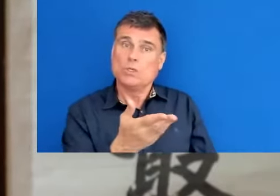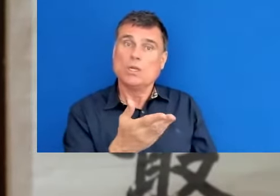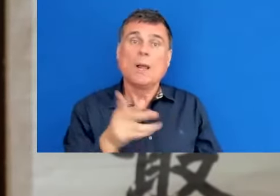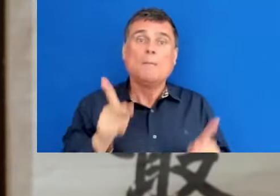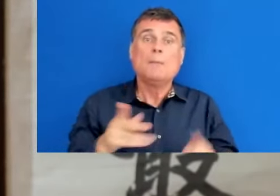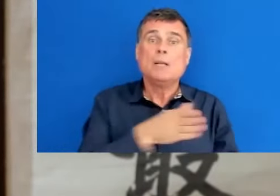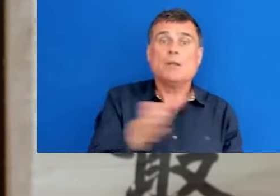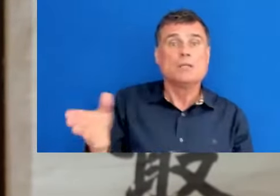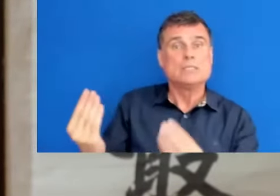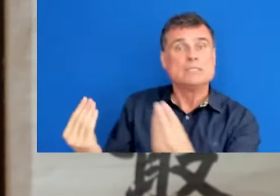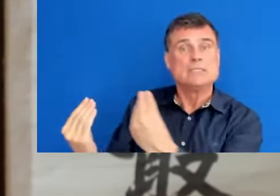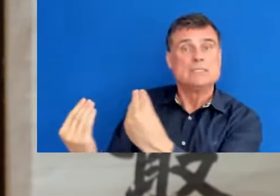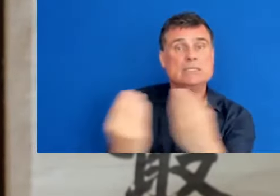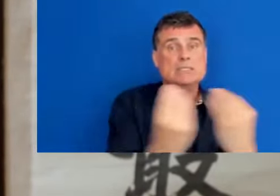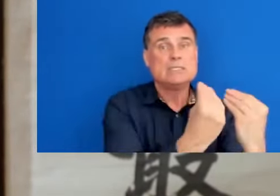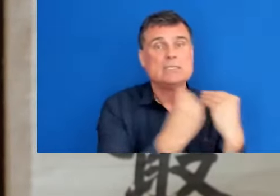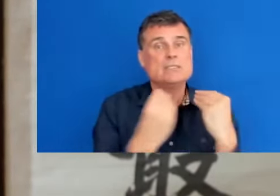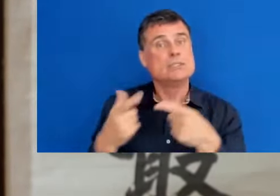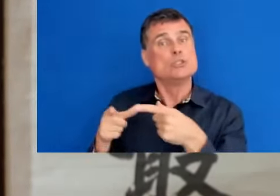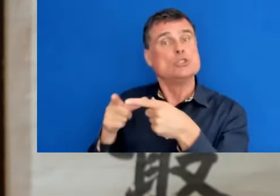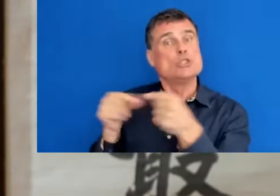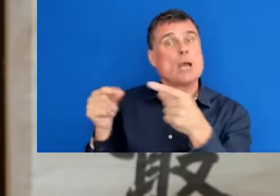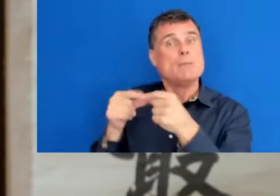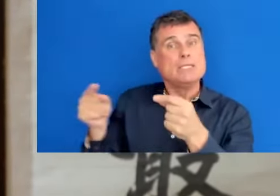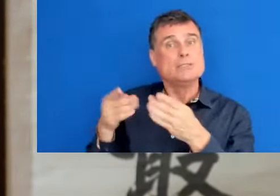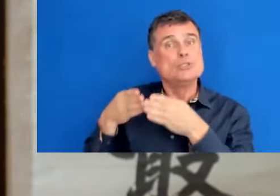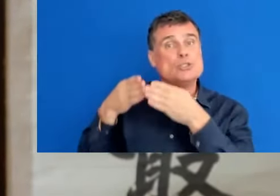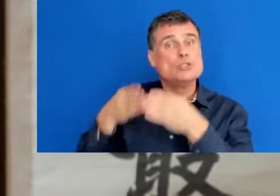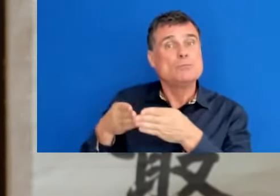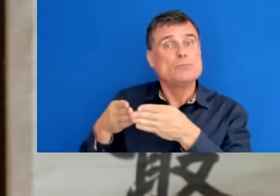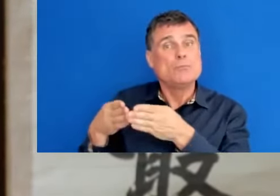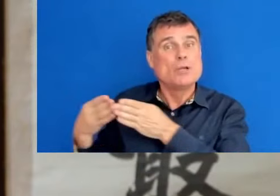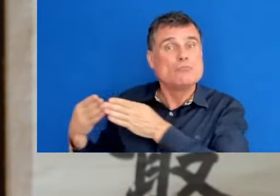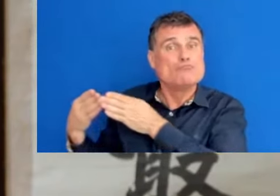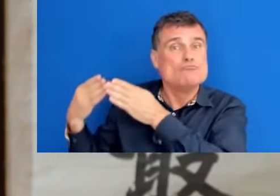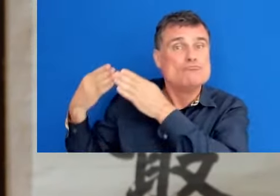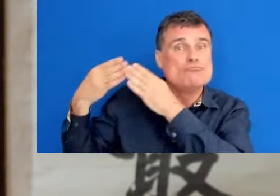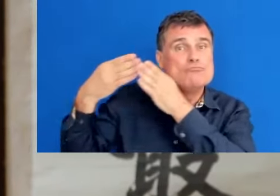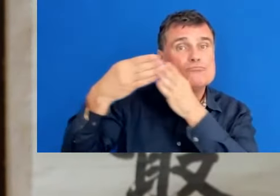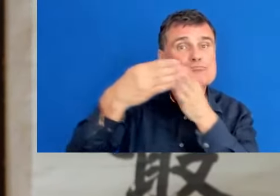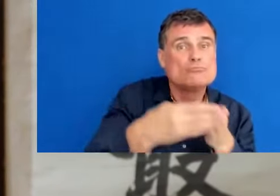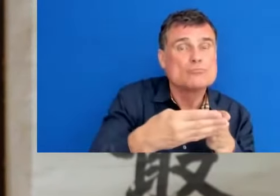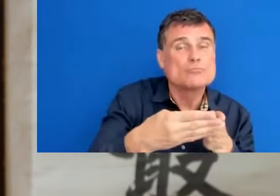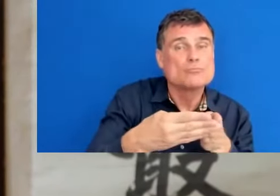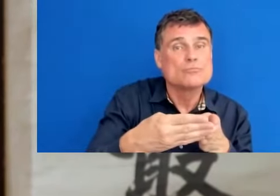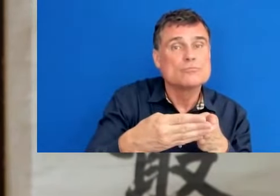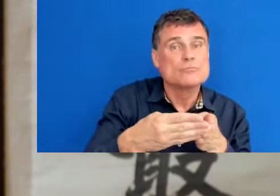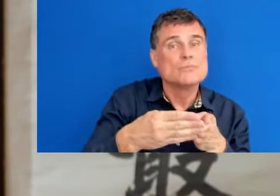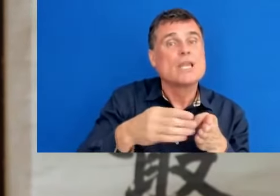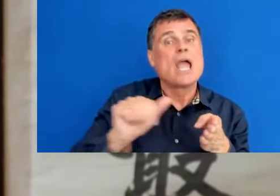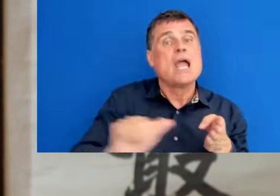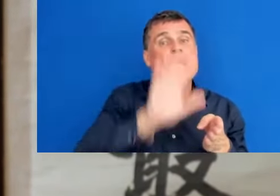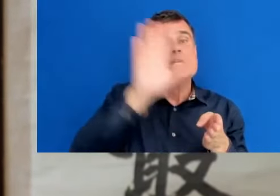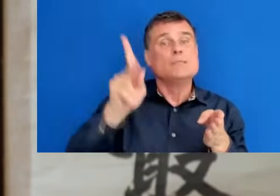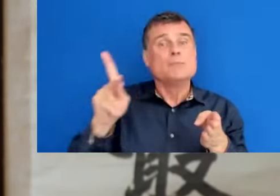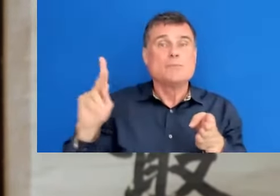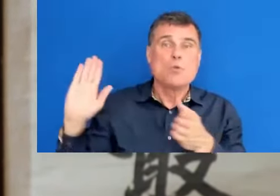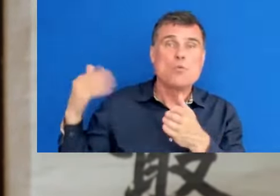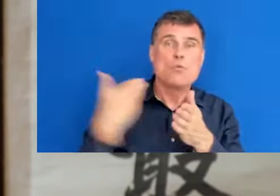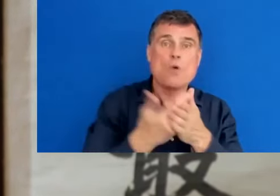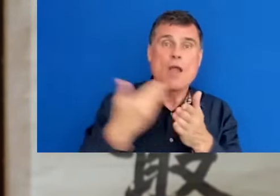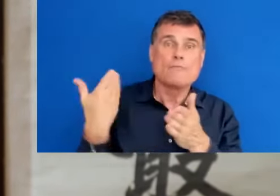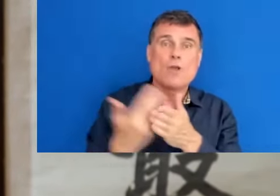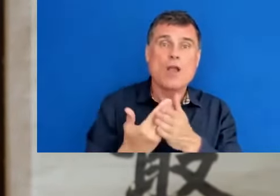You know, they taught me about the Komagata Maru, a Japanese ship, bringing South Asian people here, and again, they